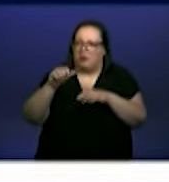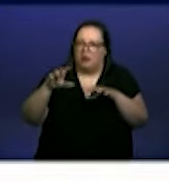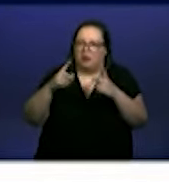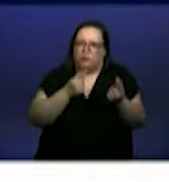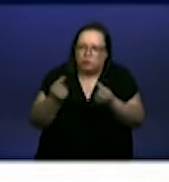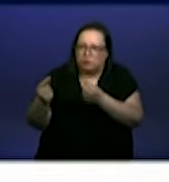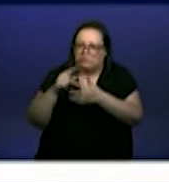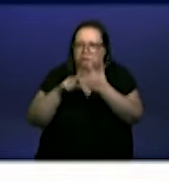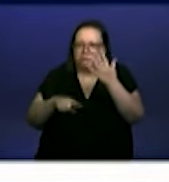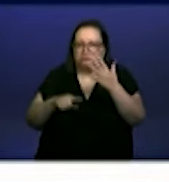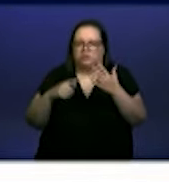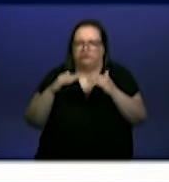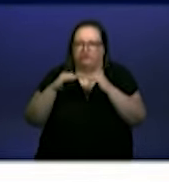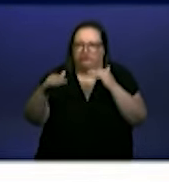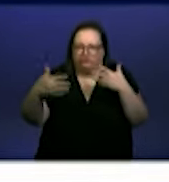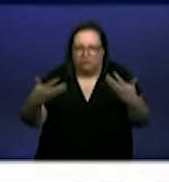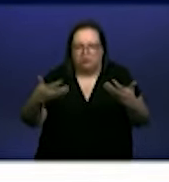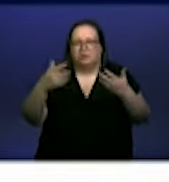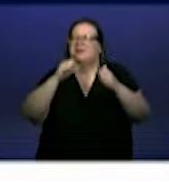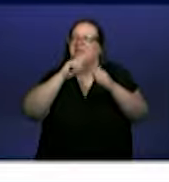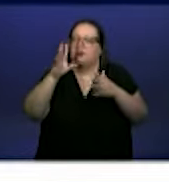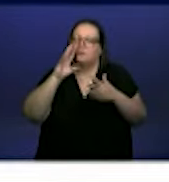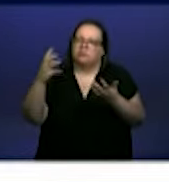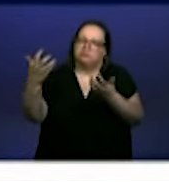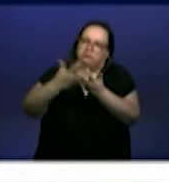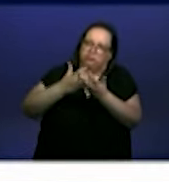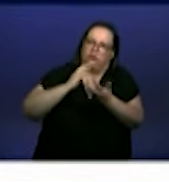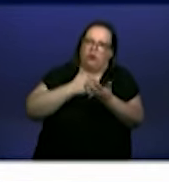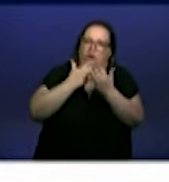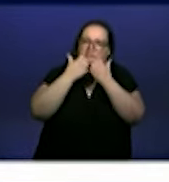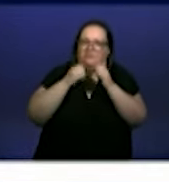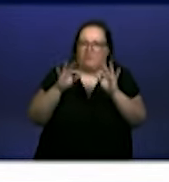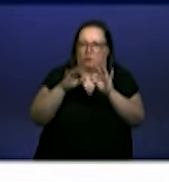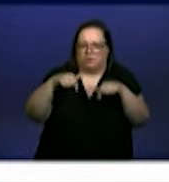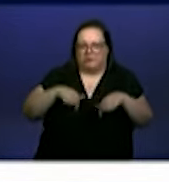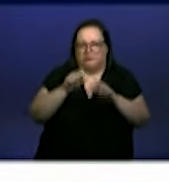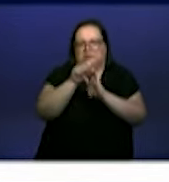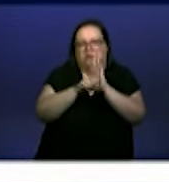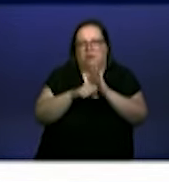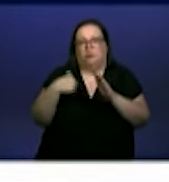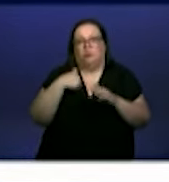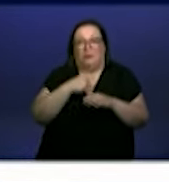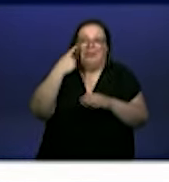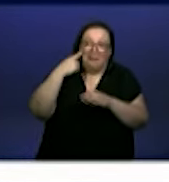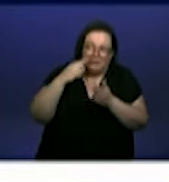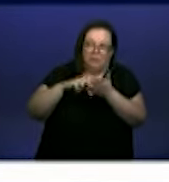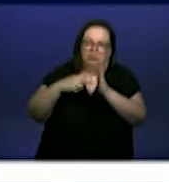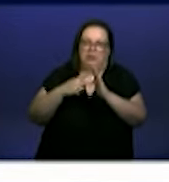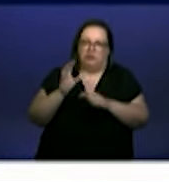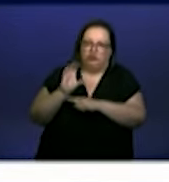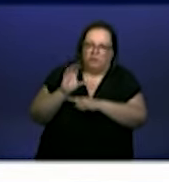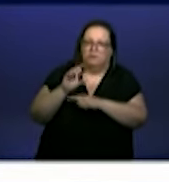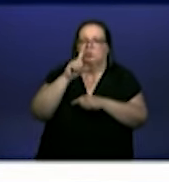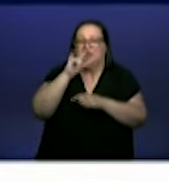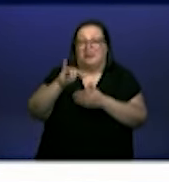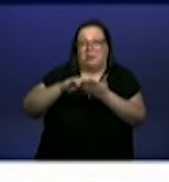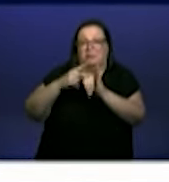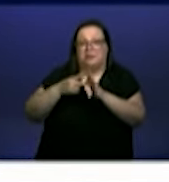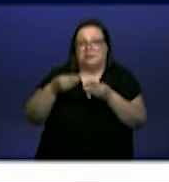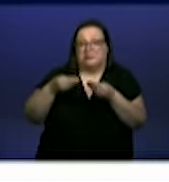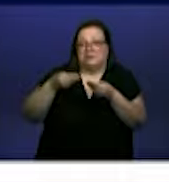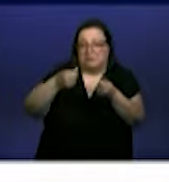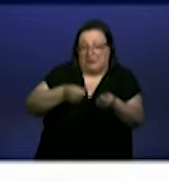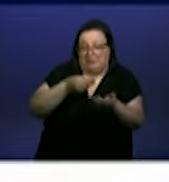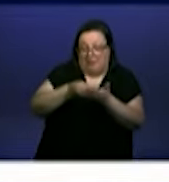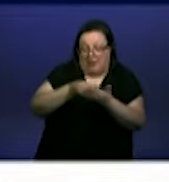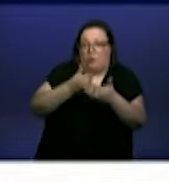are consistent with the values we have in this state and what we think conservatism means. Conservatism means spending the amount of money that you